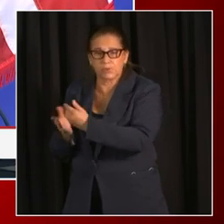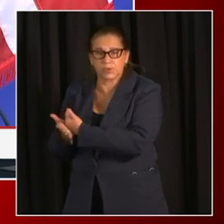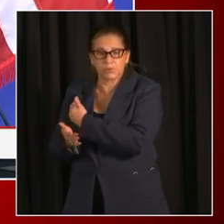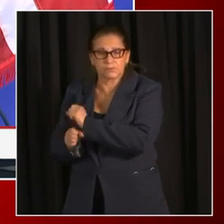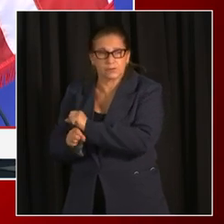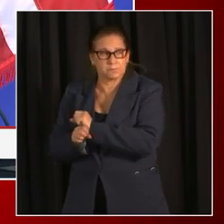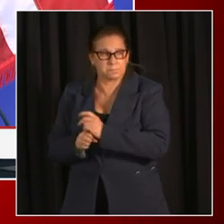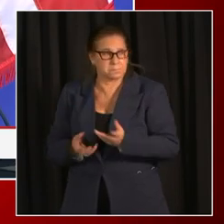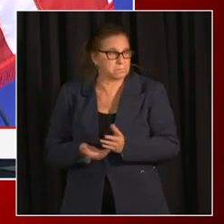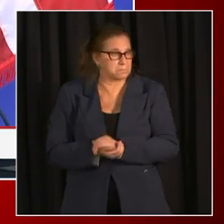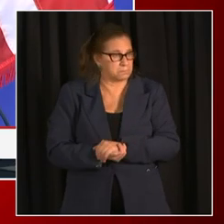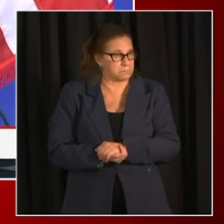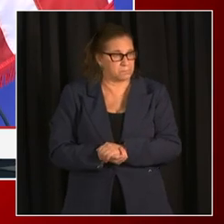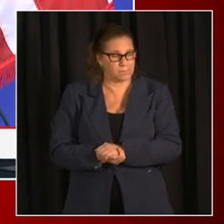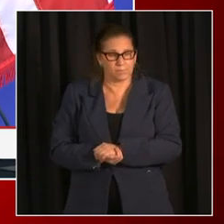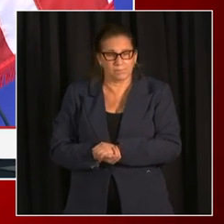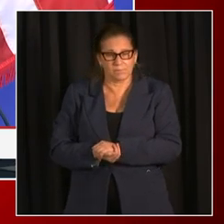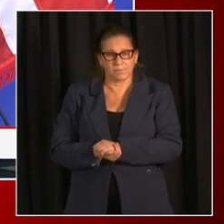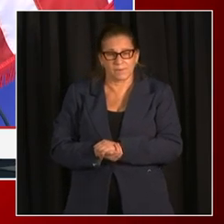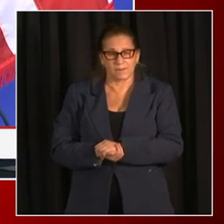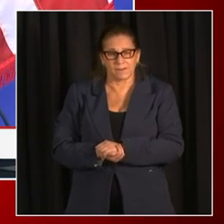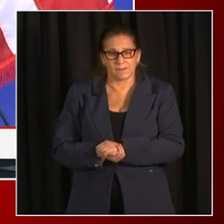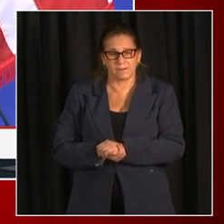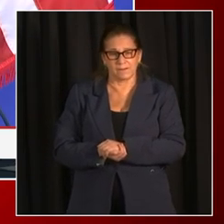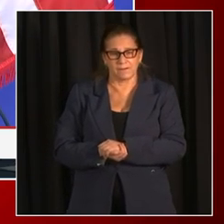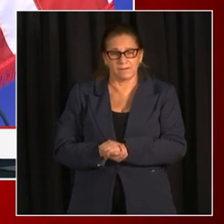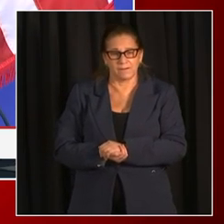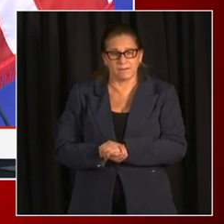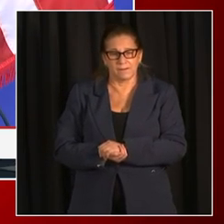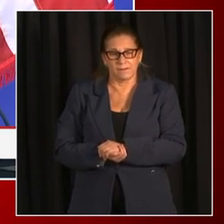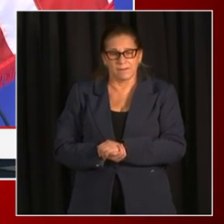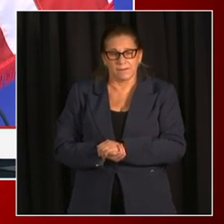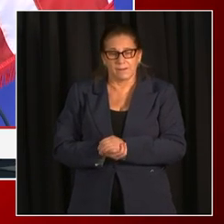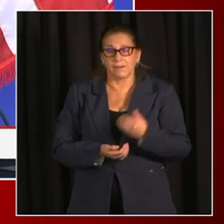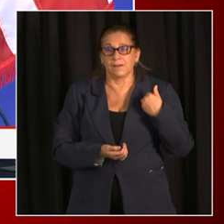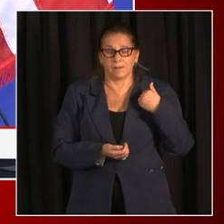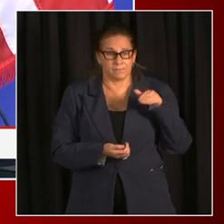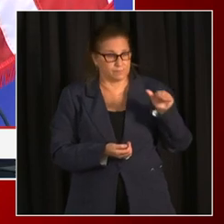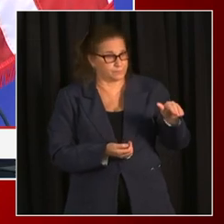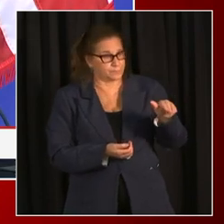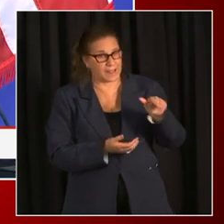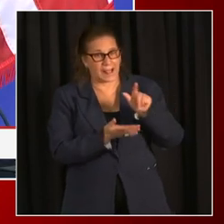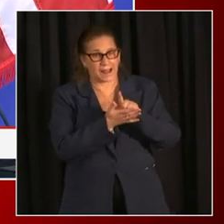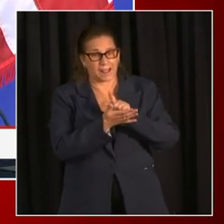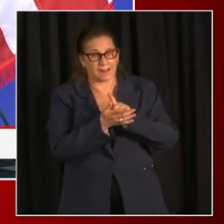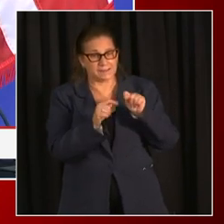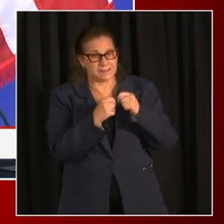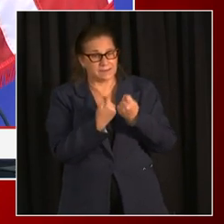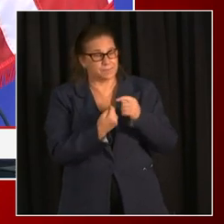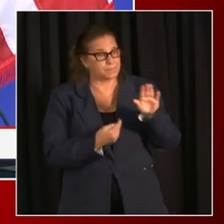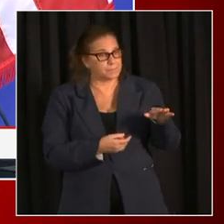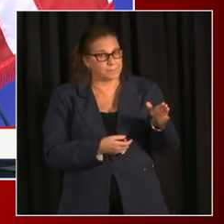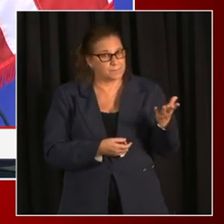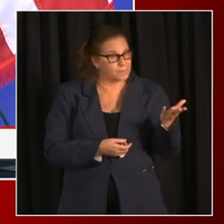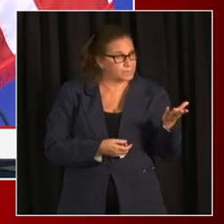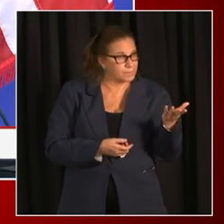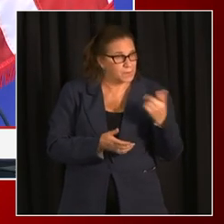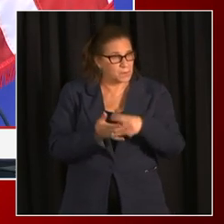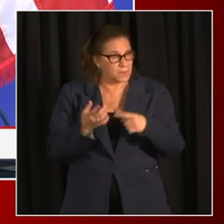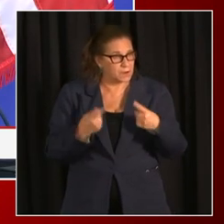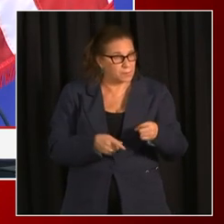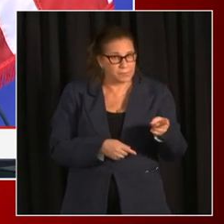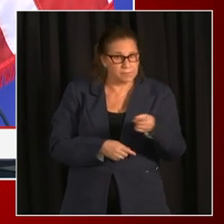fors. And I also asked Vega to do that as a third party, as an independent